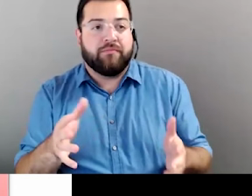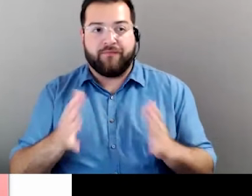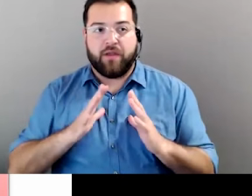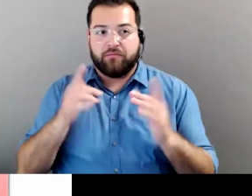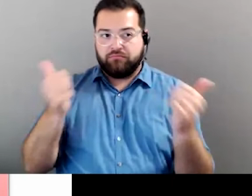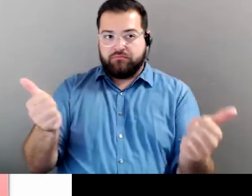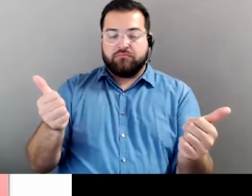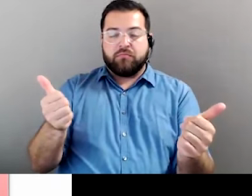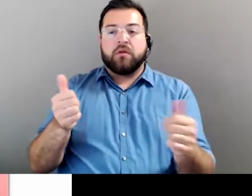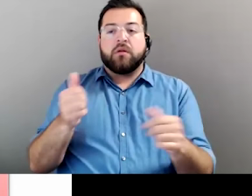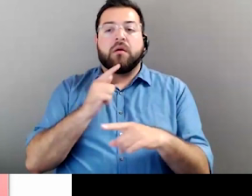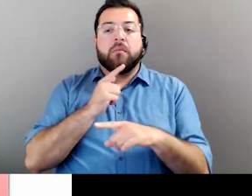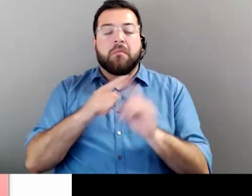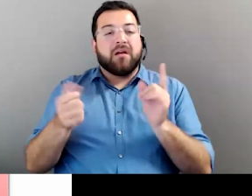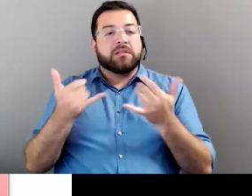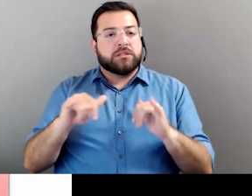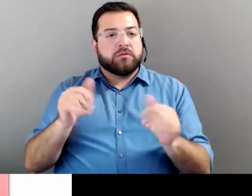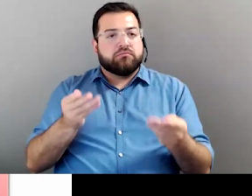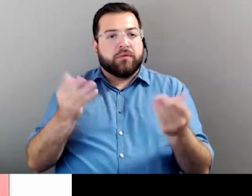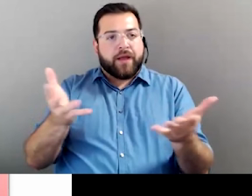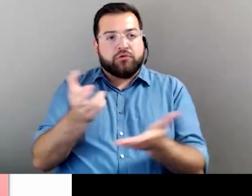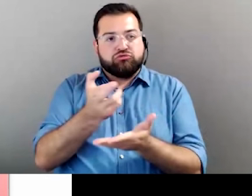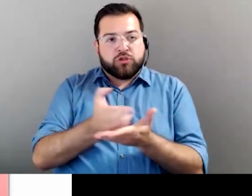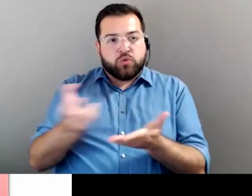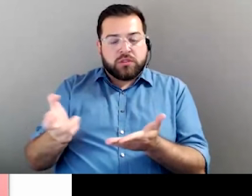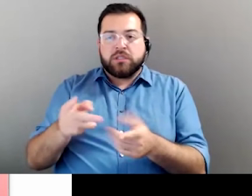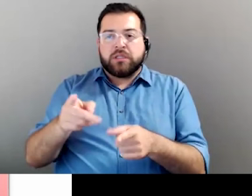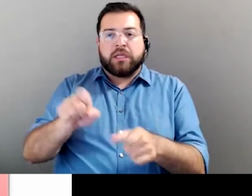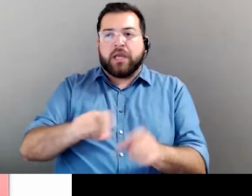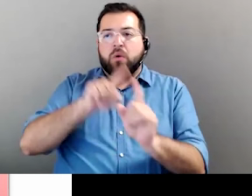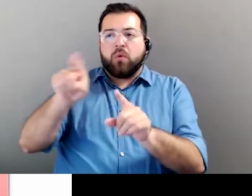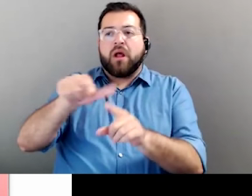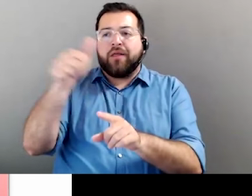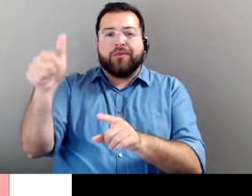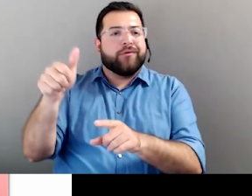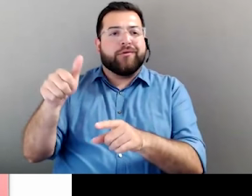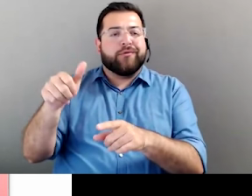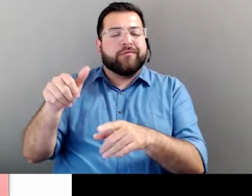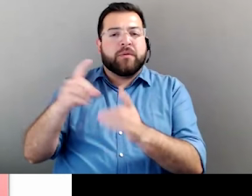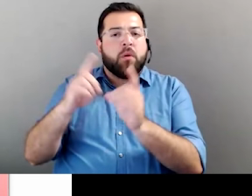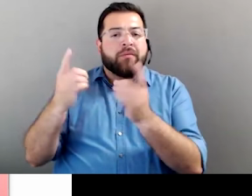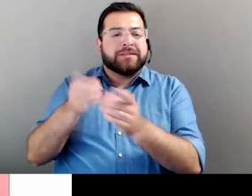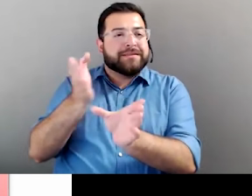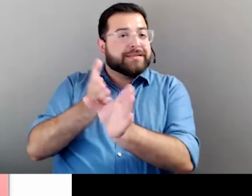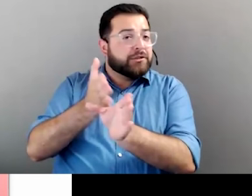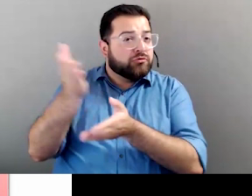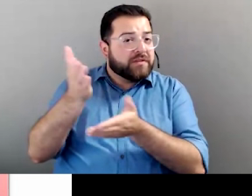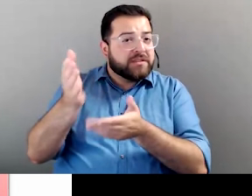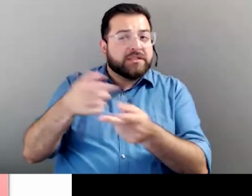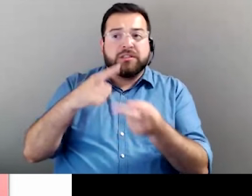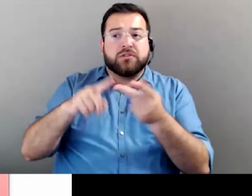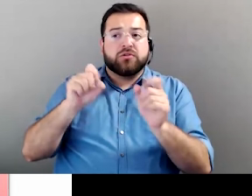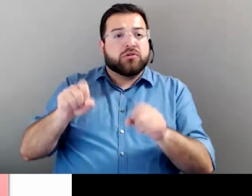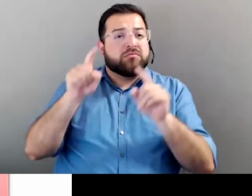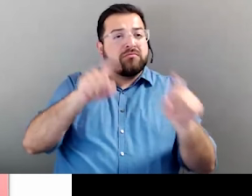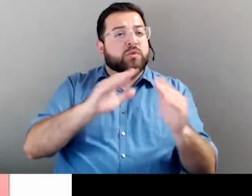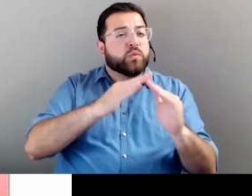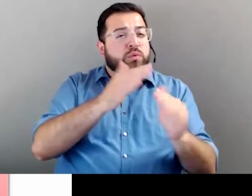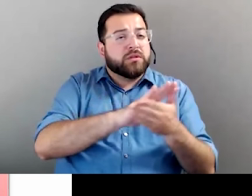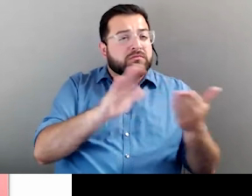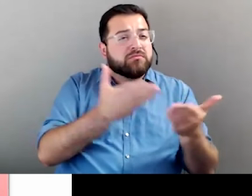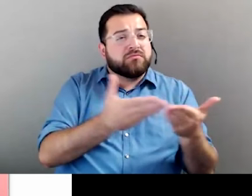provided resources, they can talk to somebody else. They can talk to sex services. They can talk to, depending on the situation, Marjorie Mason Center or rape